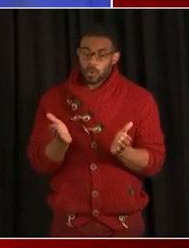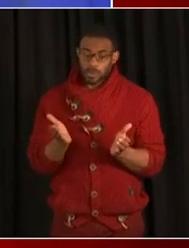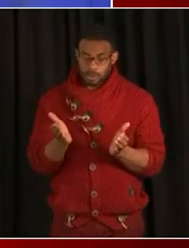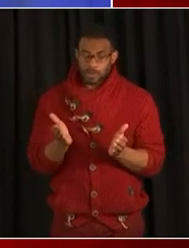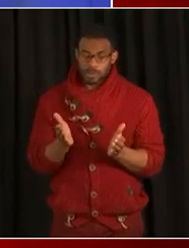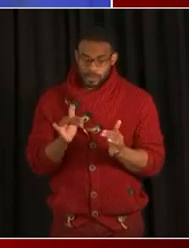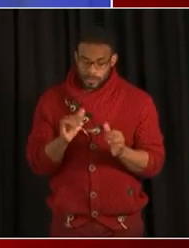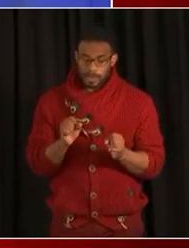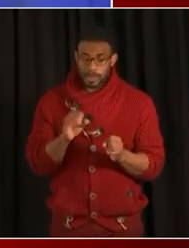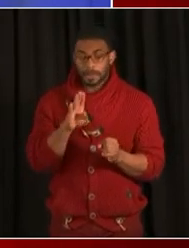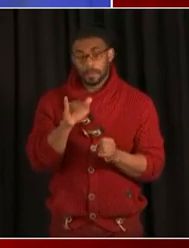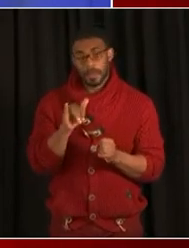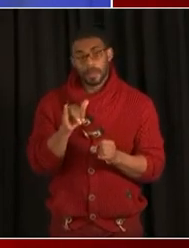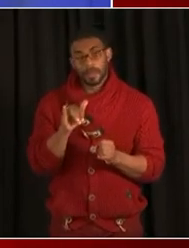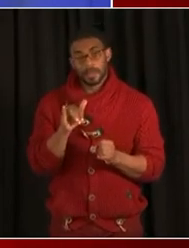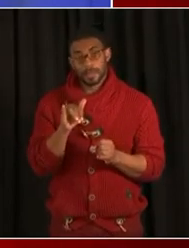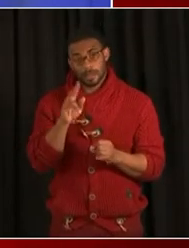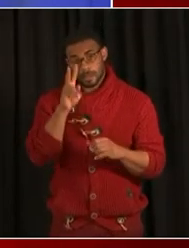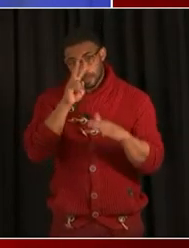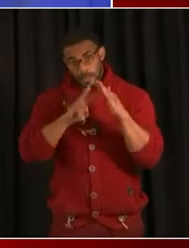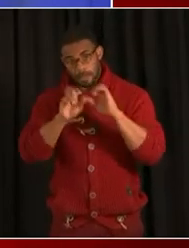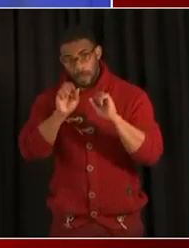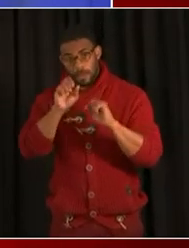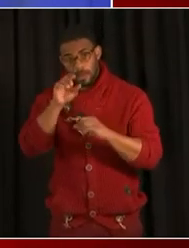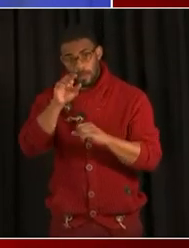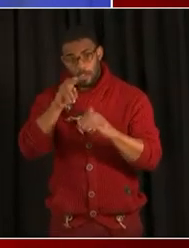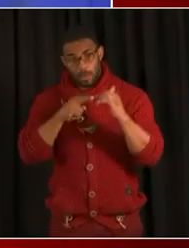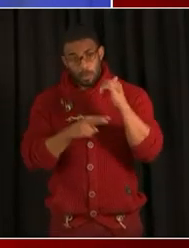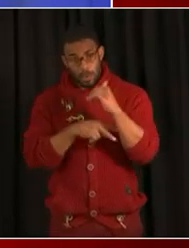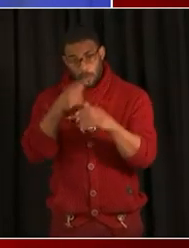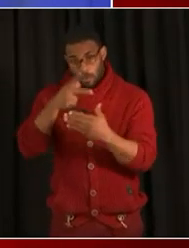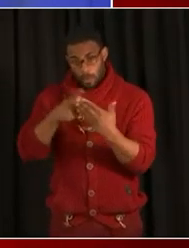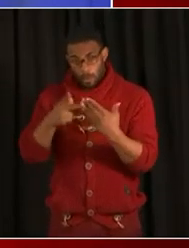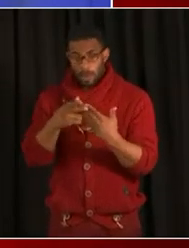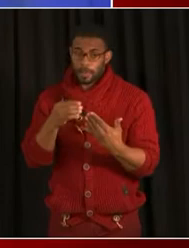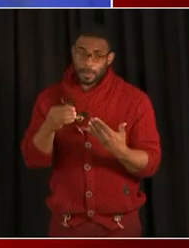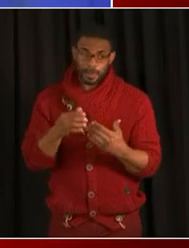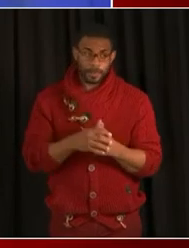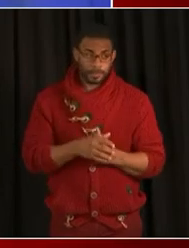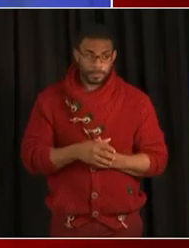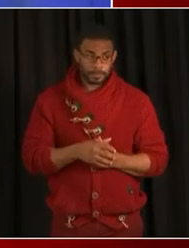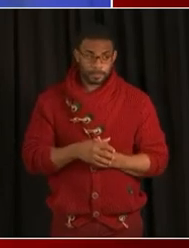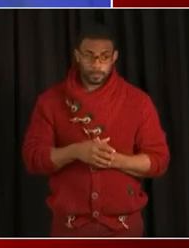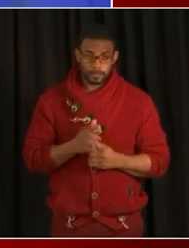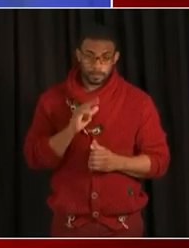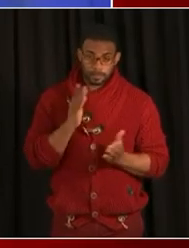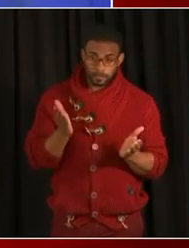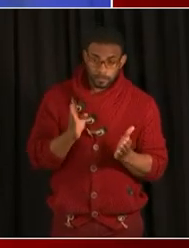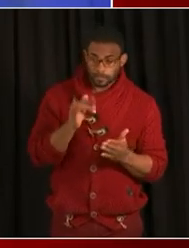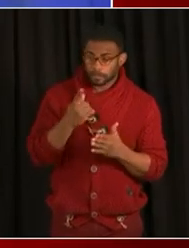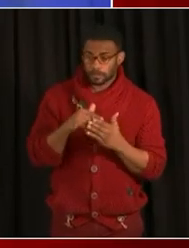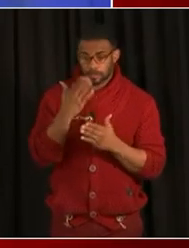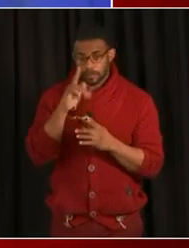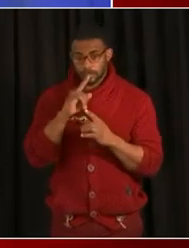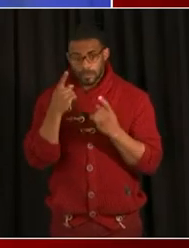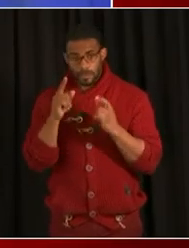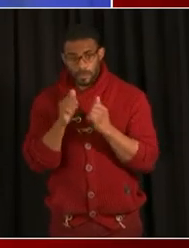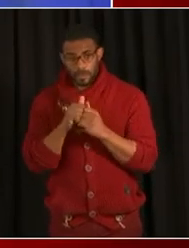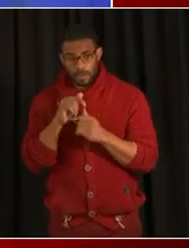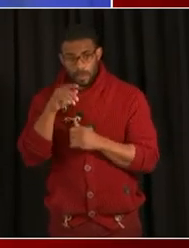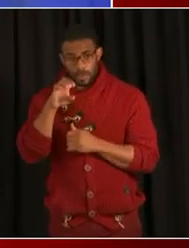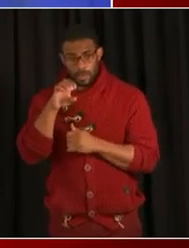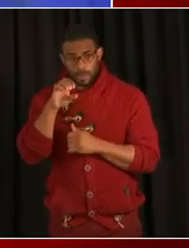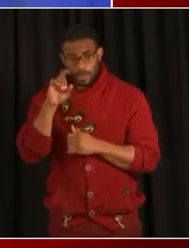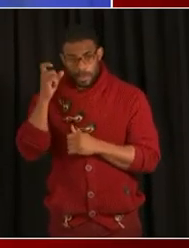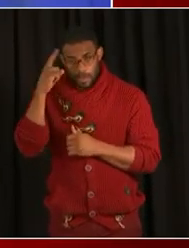encouraged by the prospect of this bridge program, and we're encouraged by what seems to be happening on